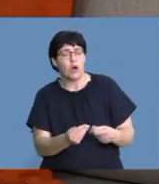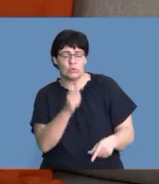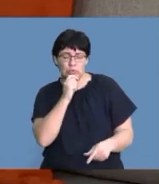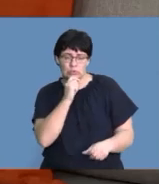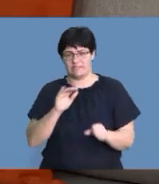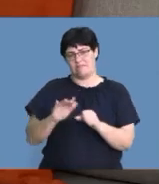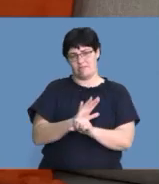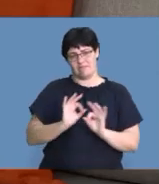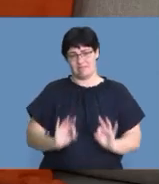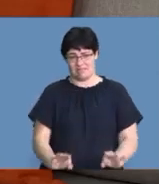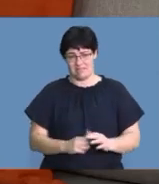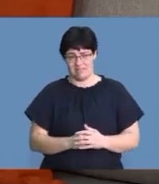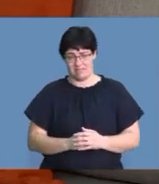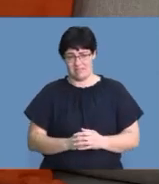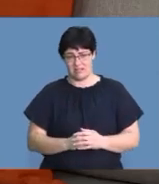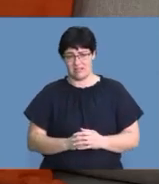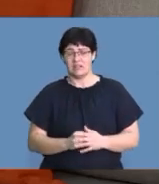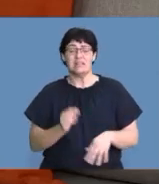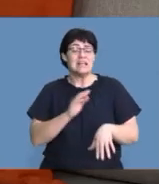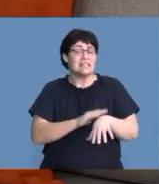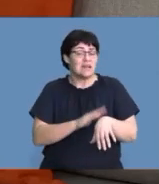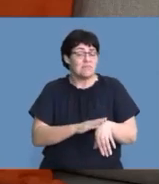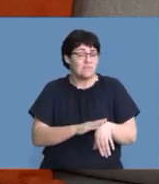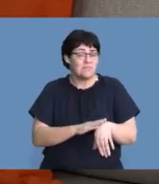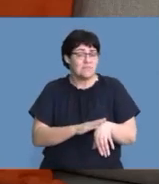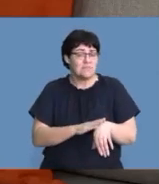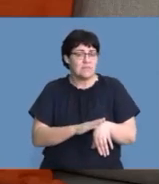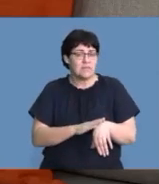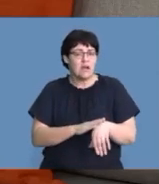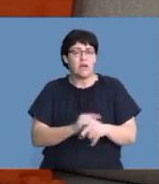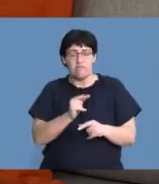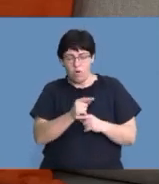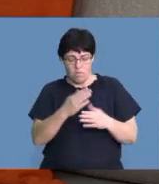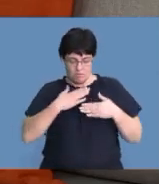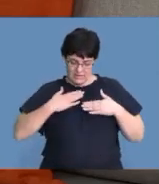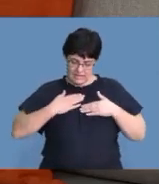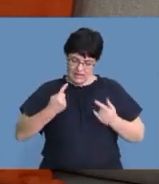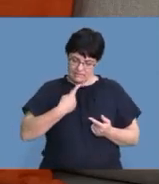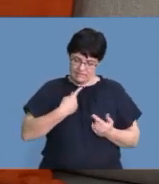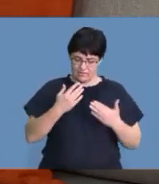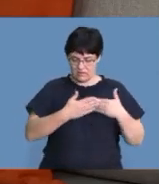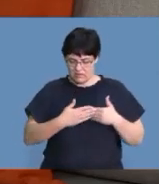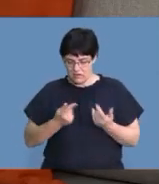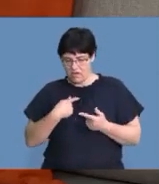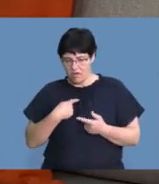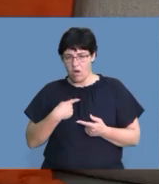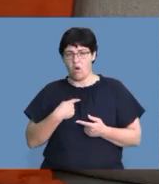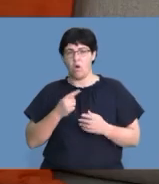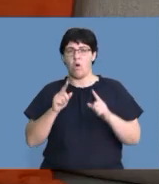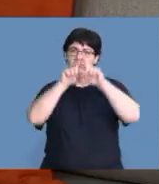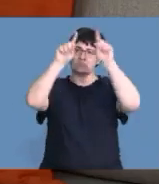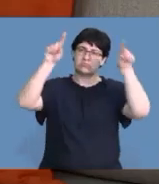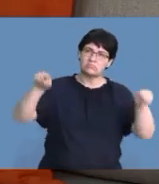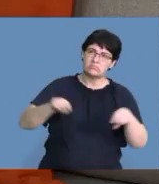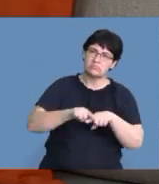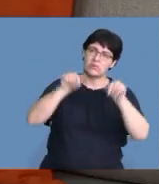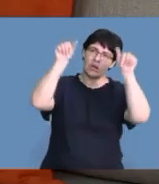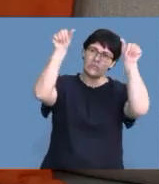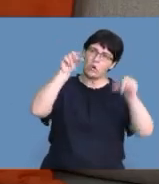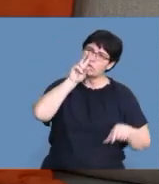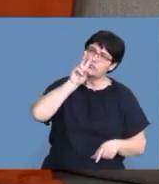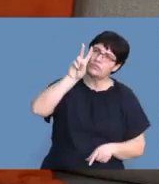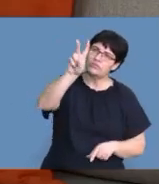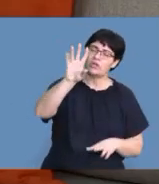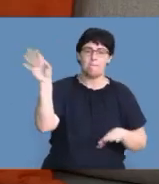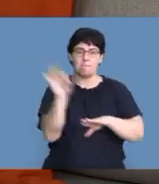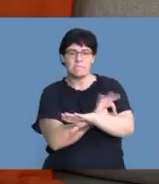that you have and make the most of the time that you put out for yourself on your vision boards,